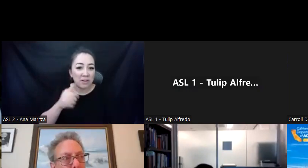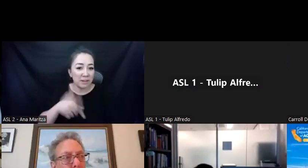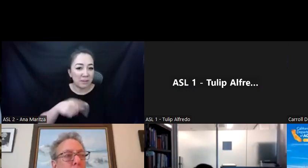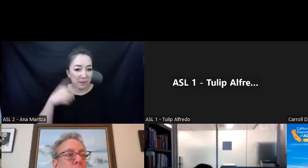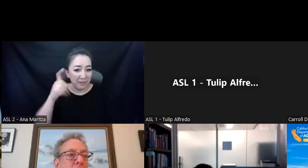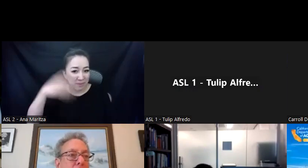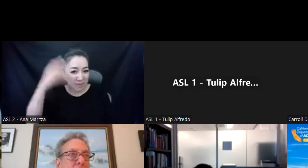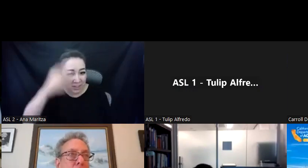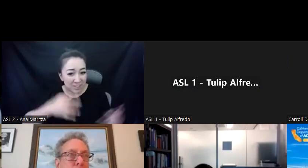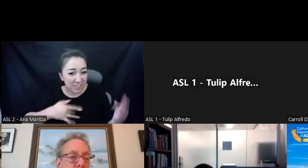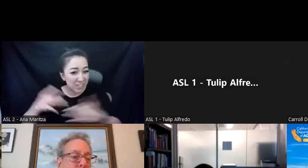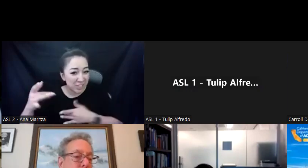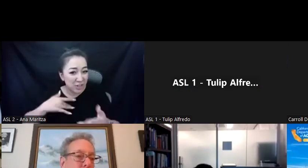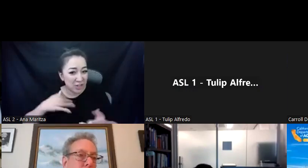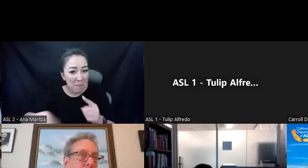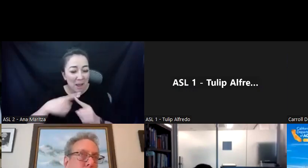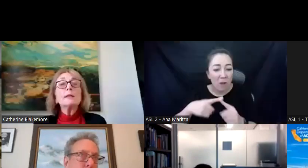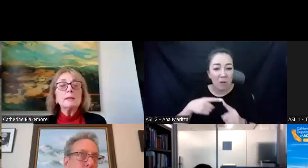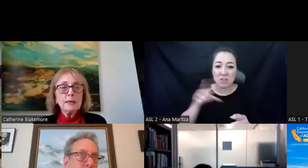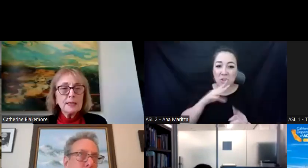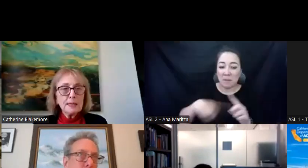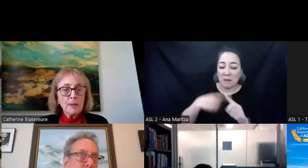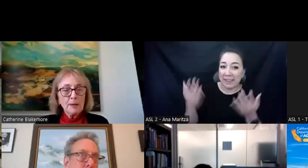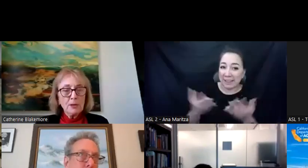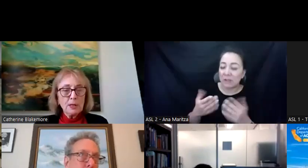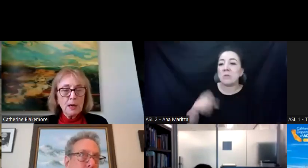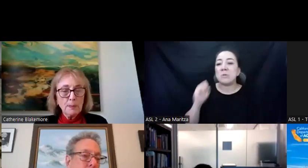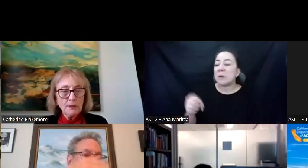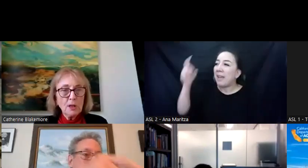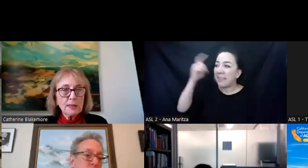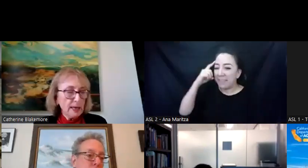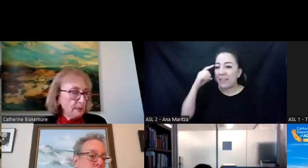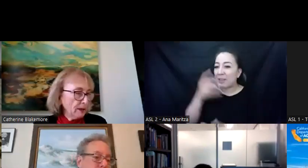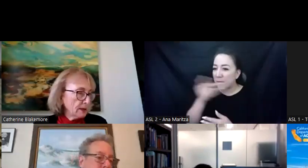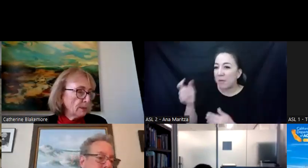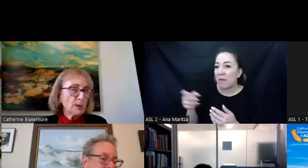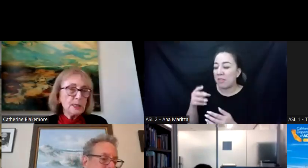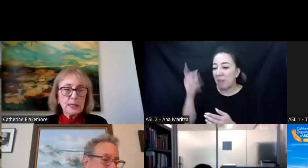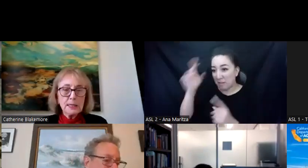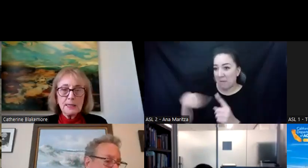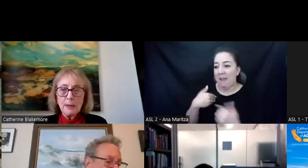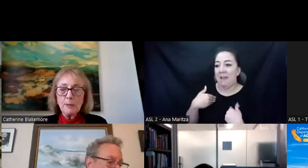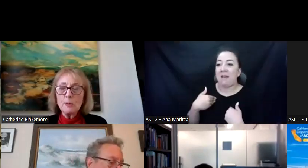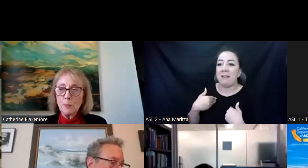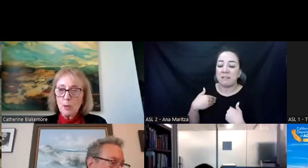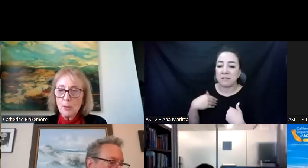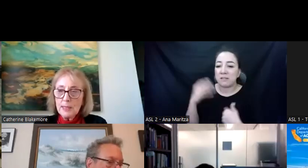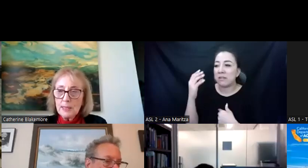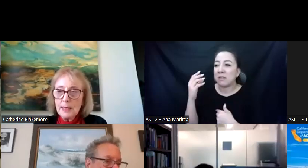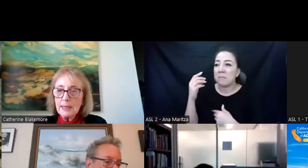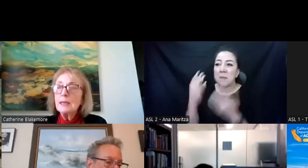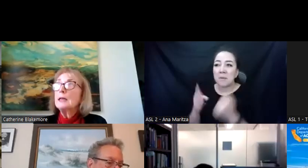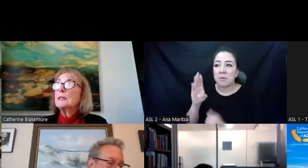or should be talking about here? So I think there's a couple of thoughts I had about it. Someone said, maybe it was